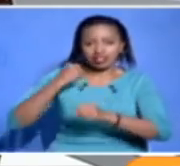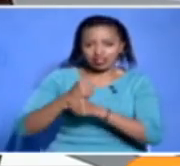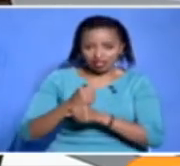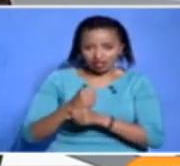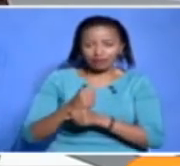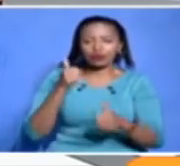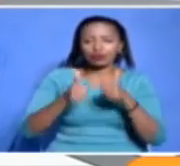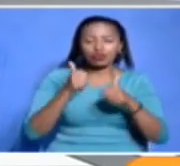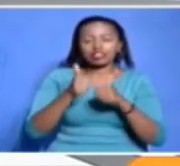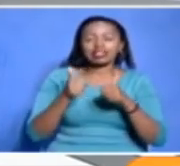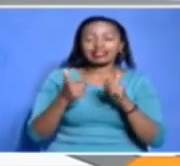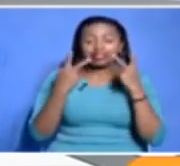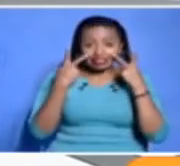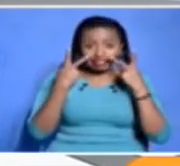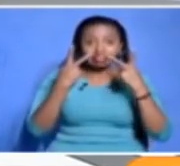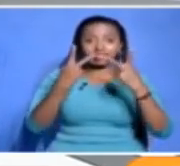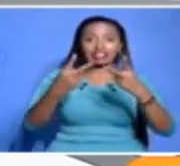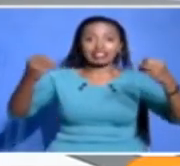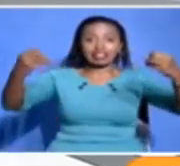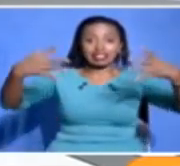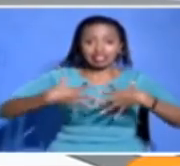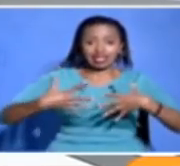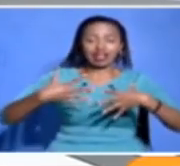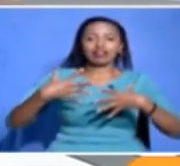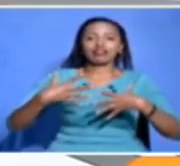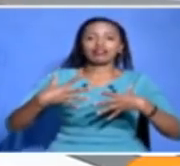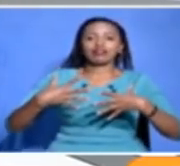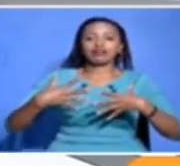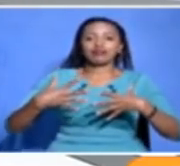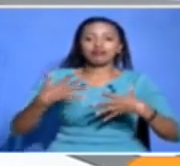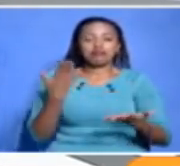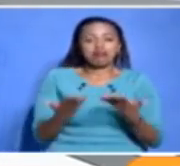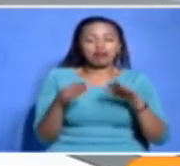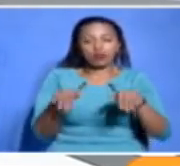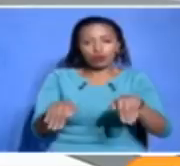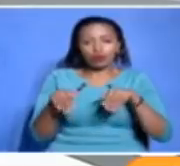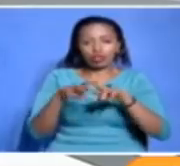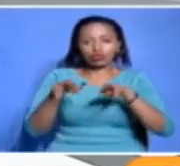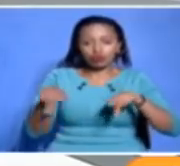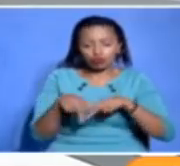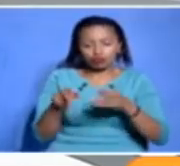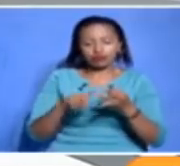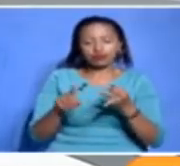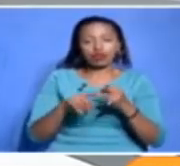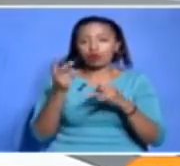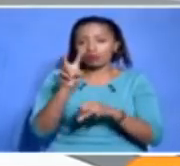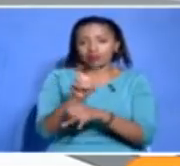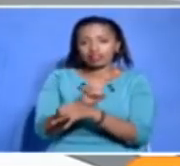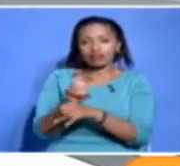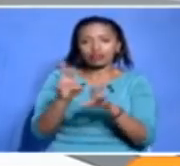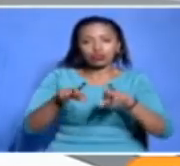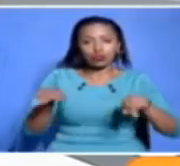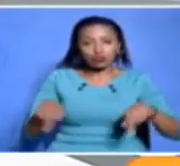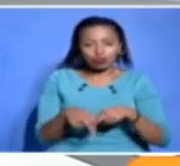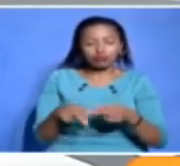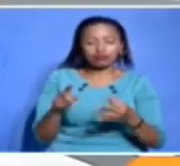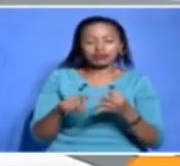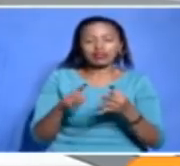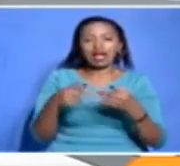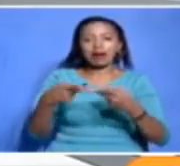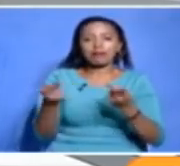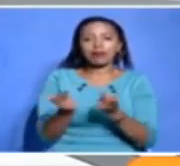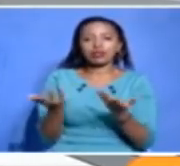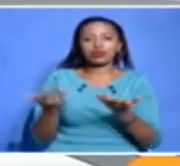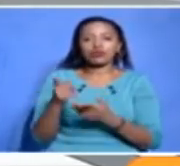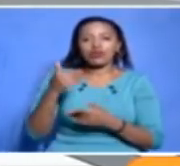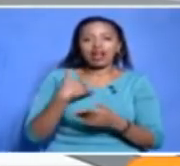visible at any of these points that we have mentioned. Could be the waiting room, could be the observation room, could be the lab where you're having your tests run.